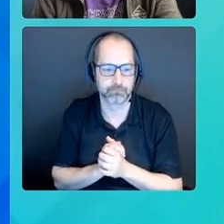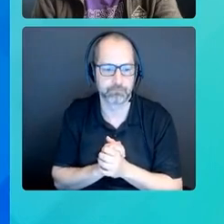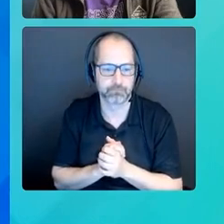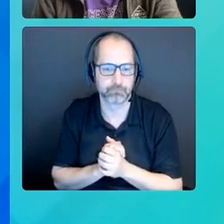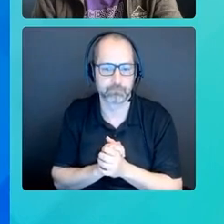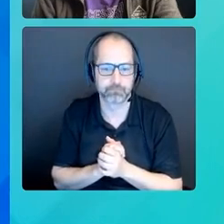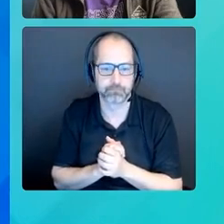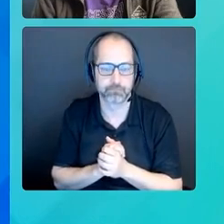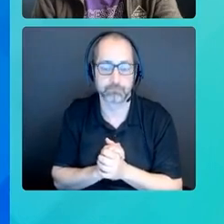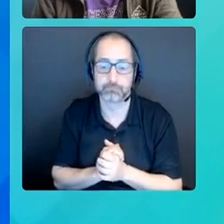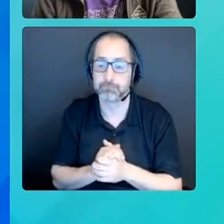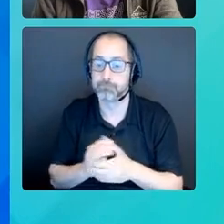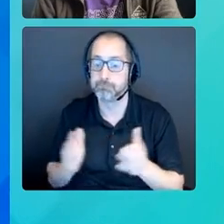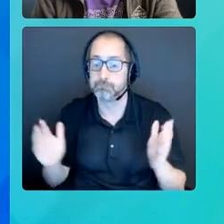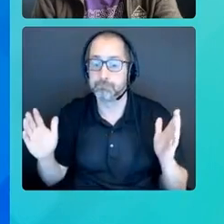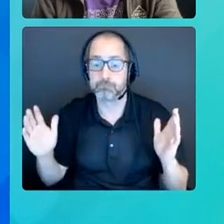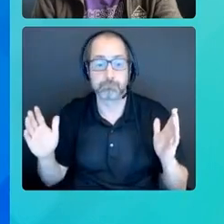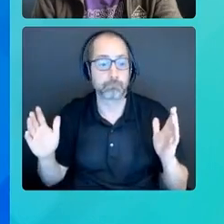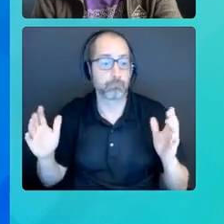All right.